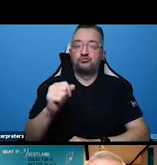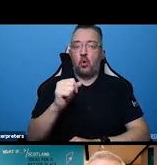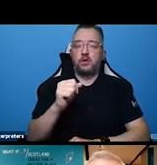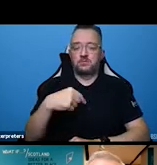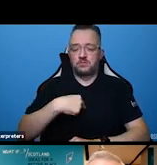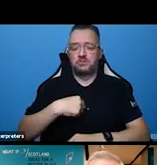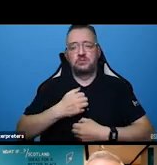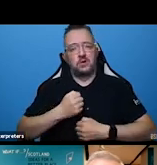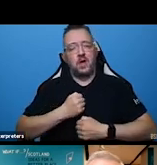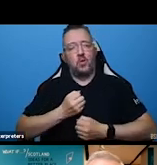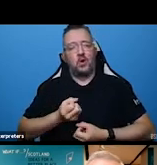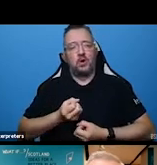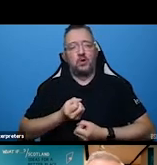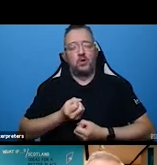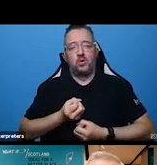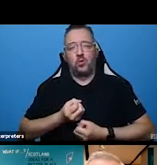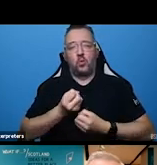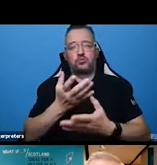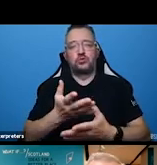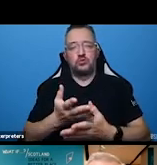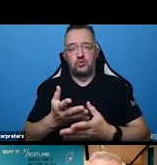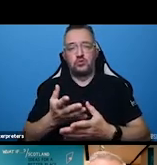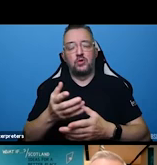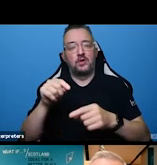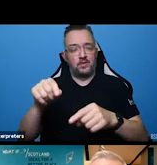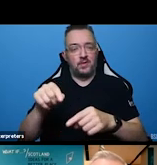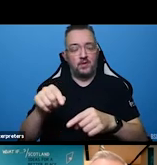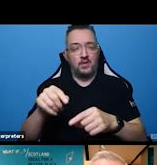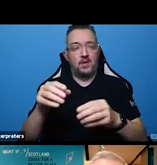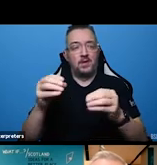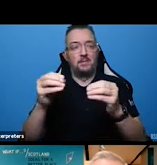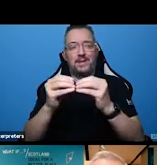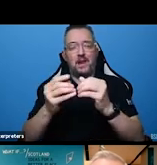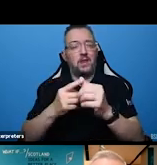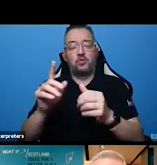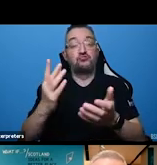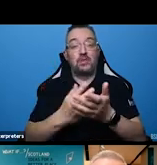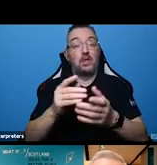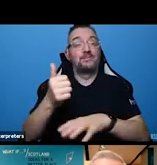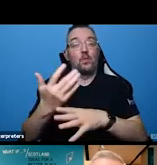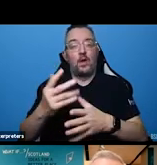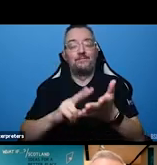to the Biennale, which actually isn't the Biennale, it's the Biennale Dundee.